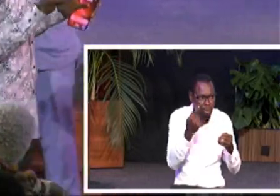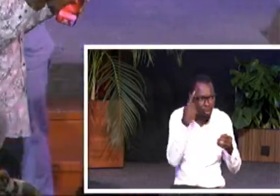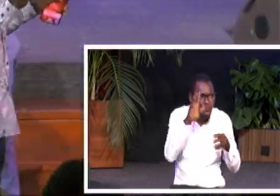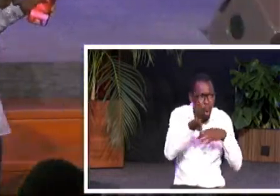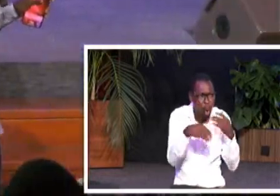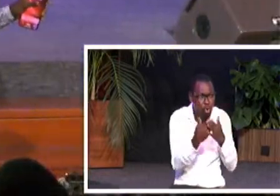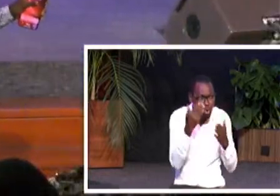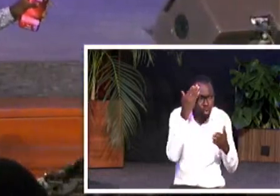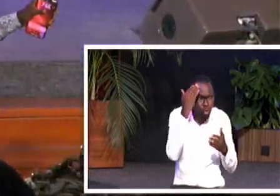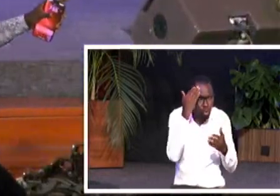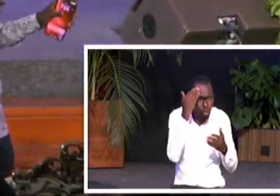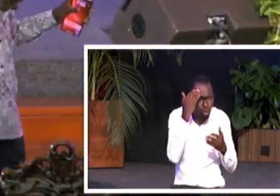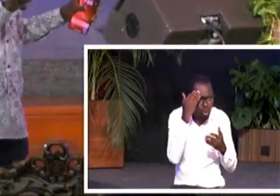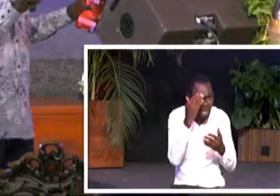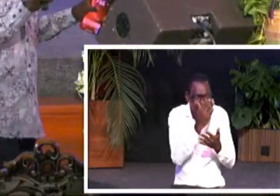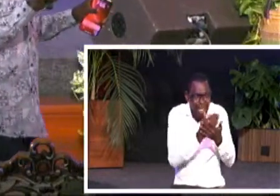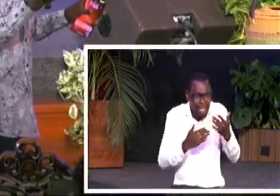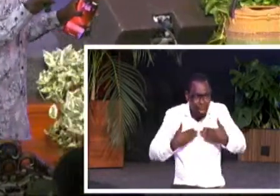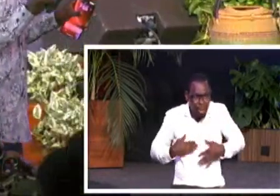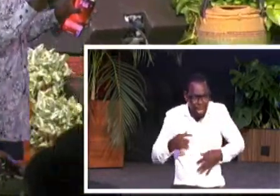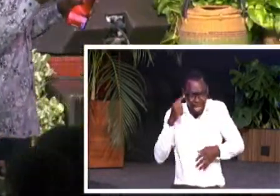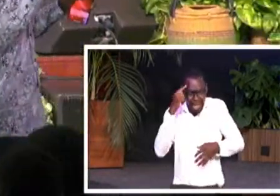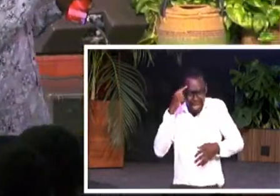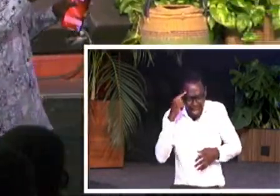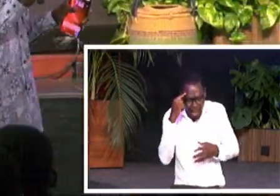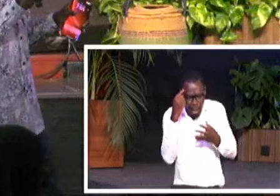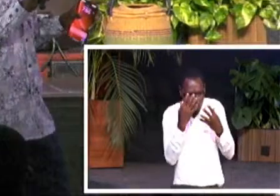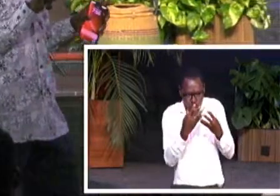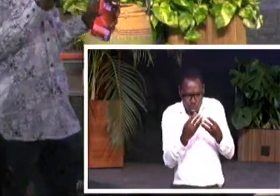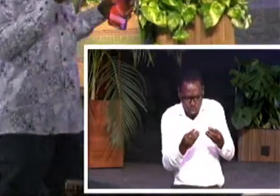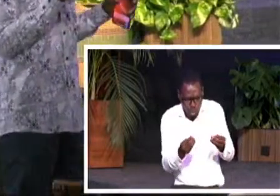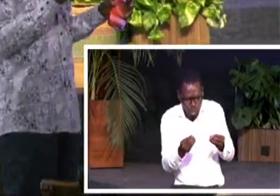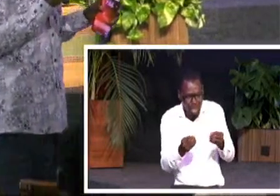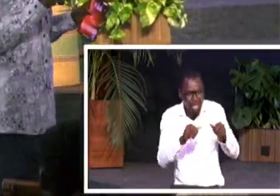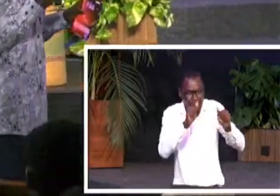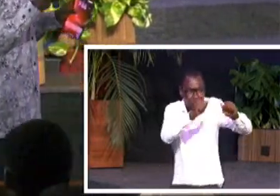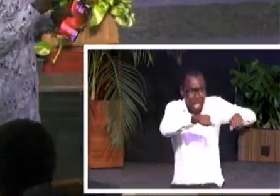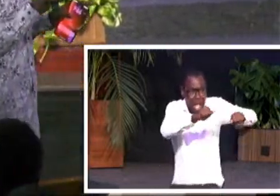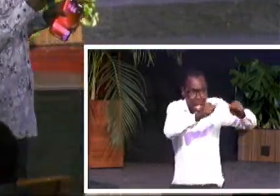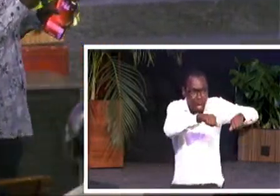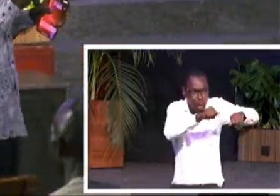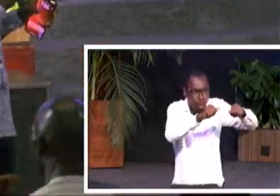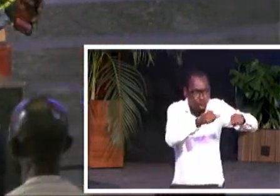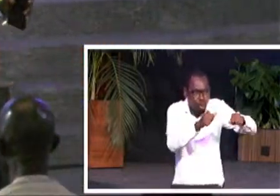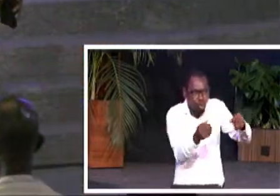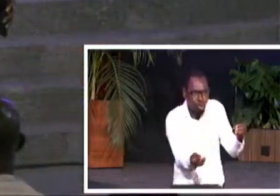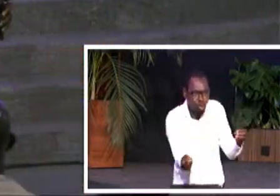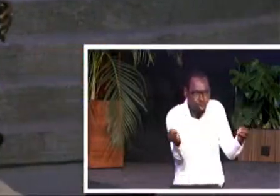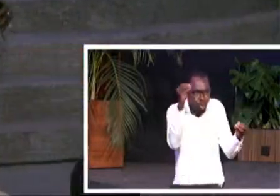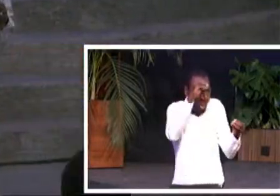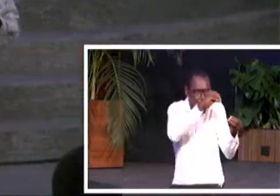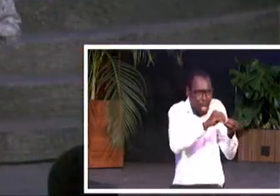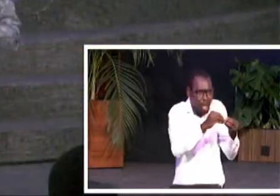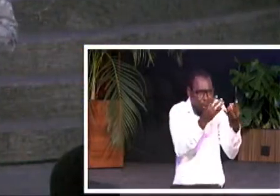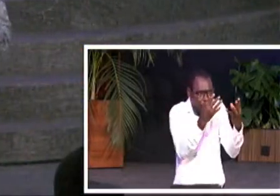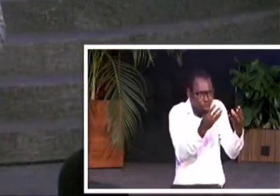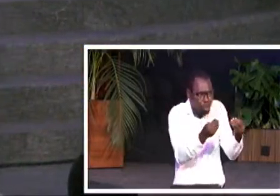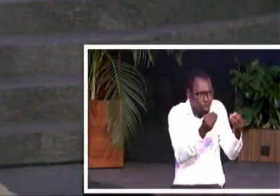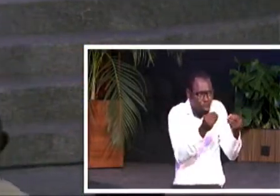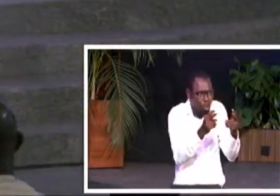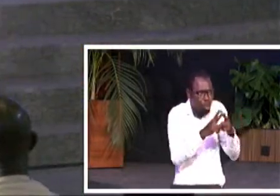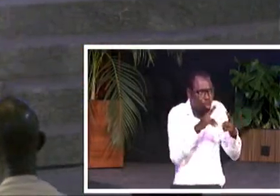somebody here thinking of a solution. And if you are able to adapt your solution such that the person